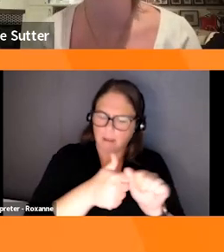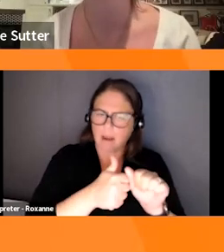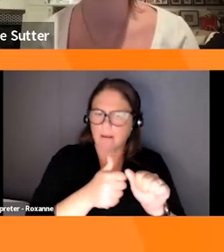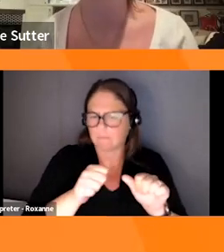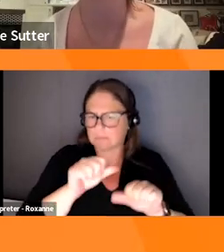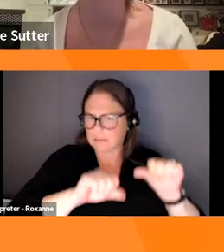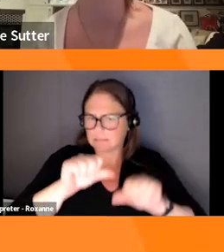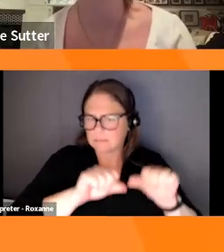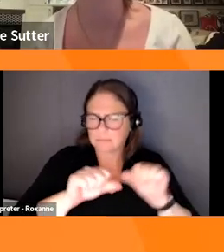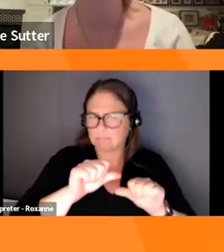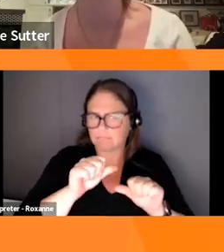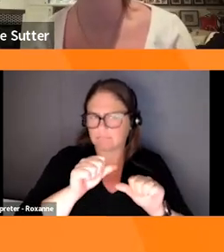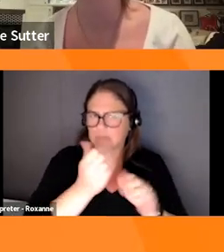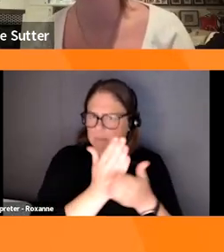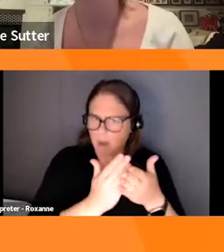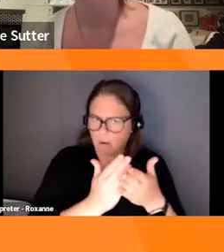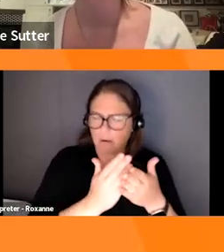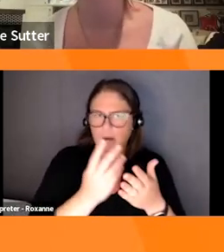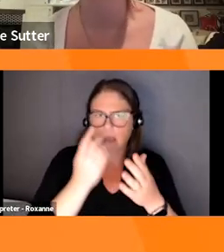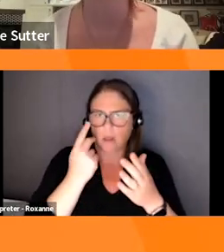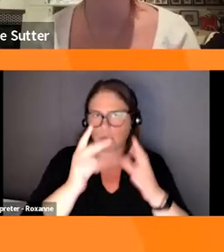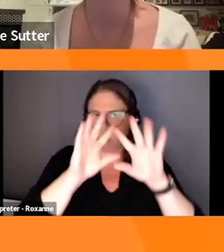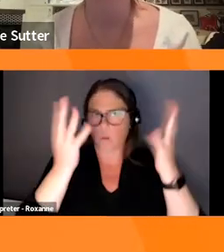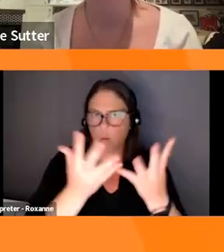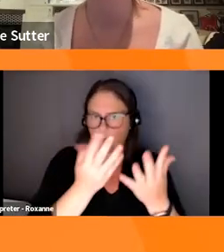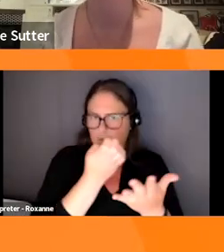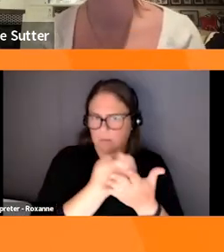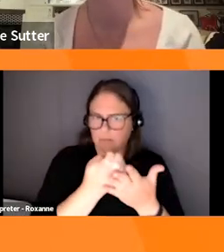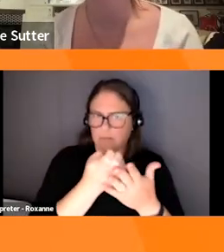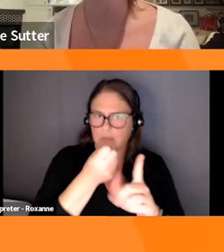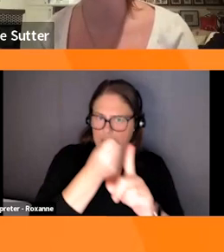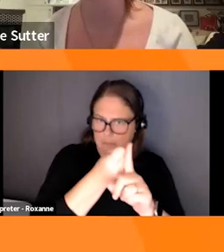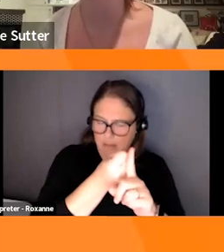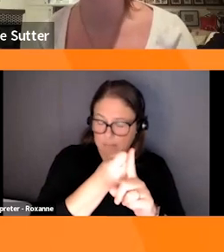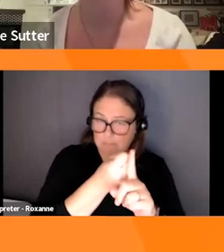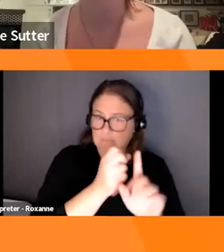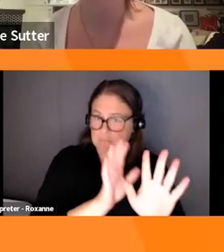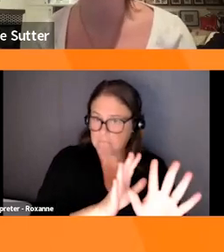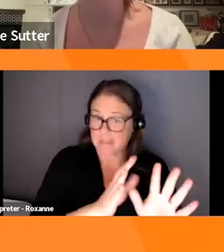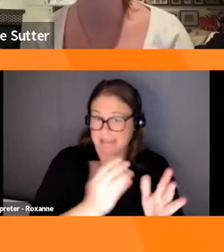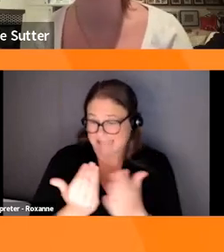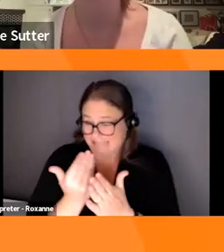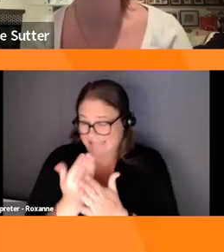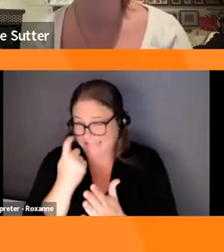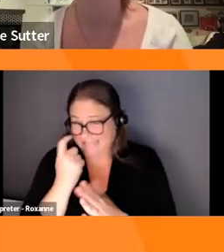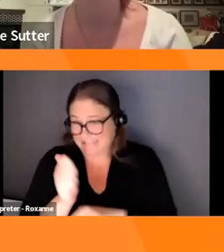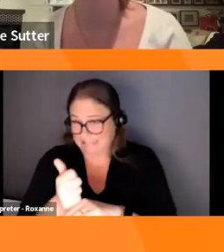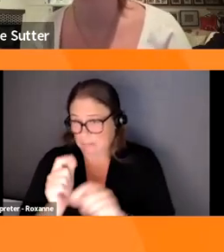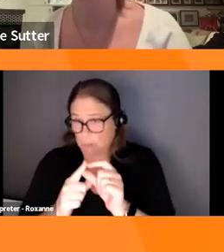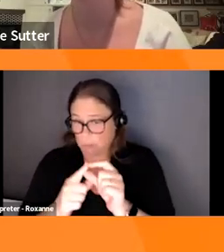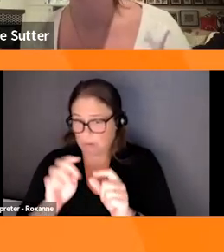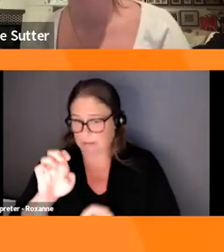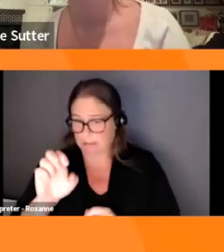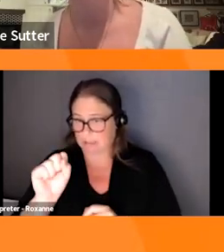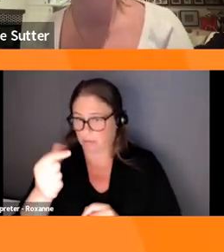at a business impacts on the world as a whole. ESG, on the other hand, is a more recent term that has come to fruition in the